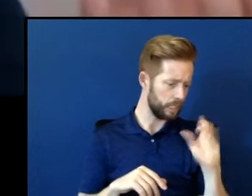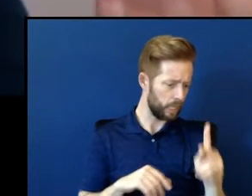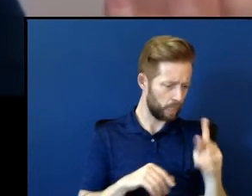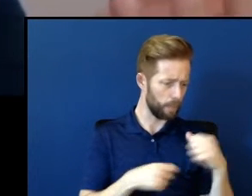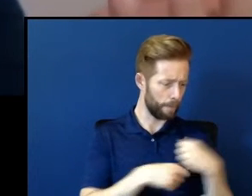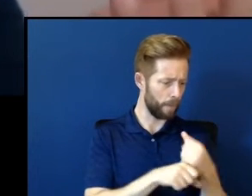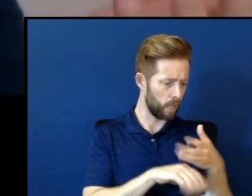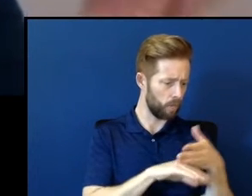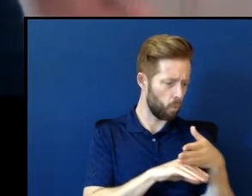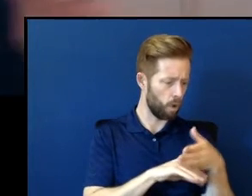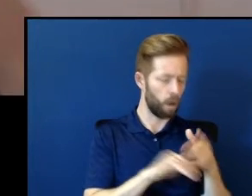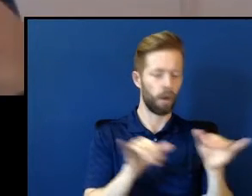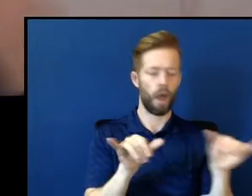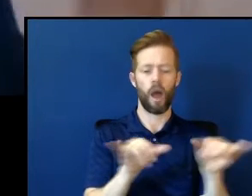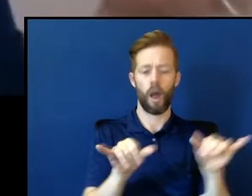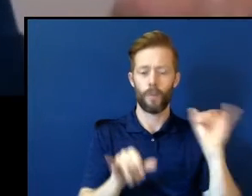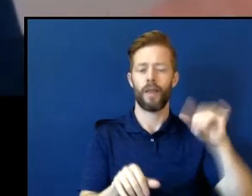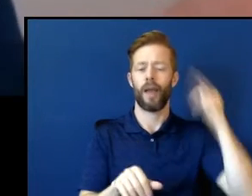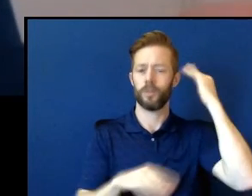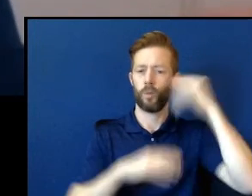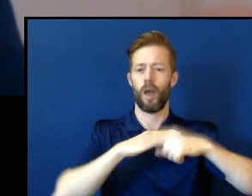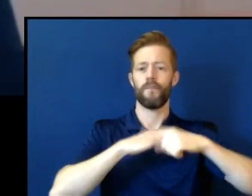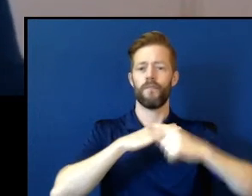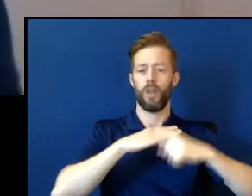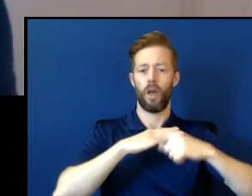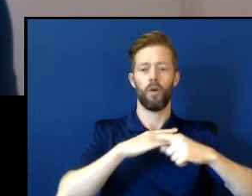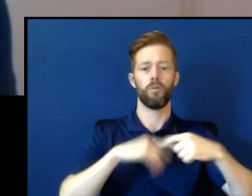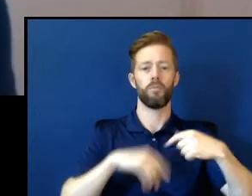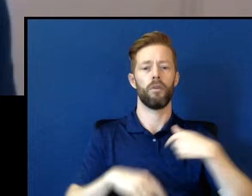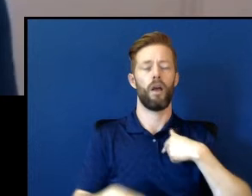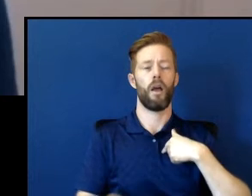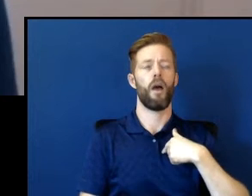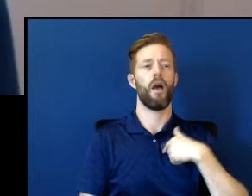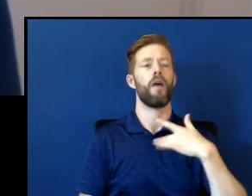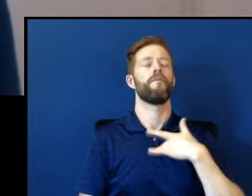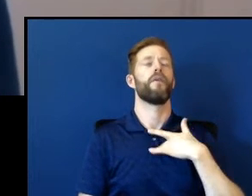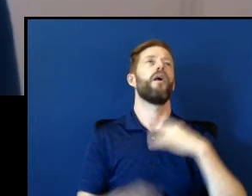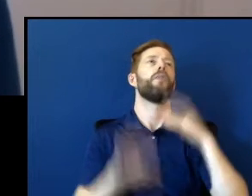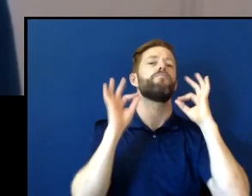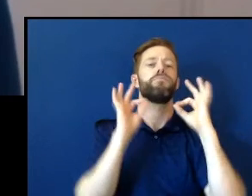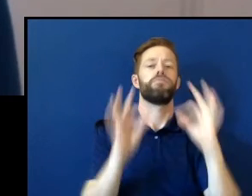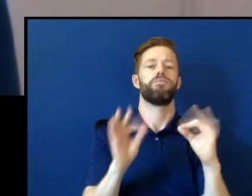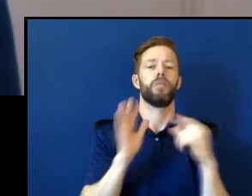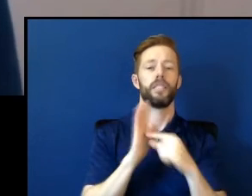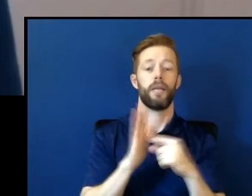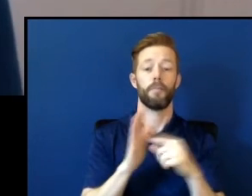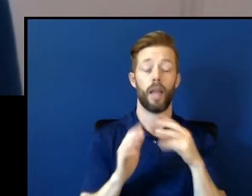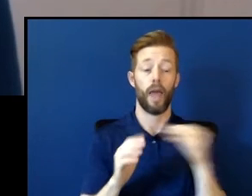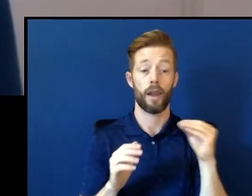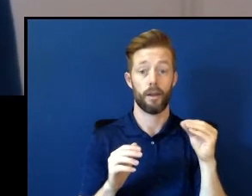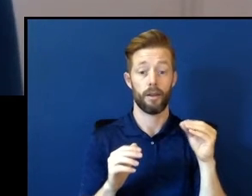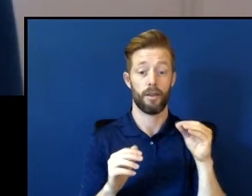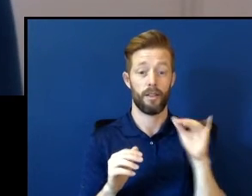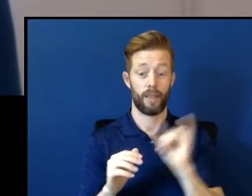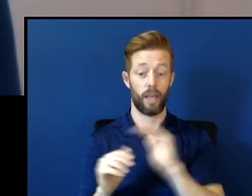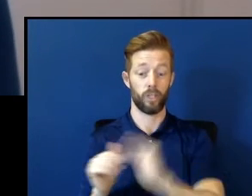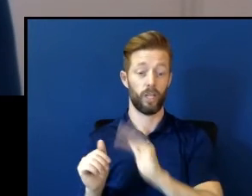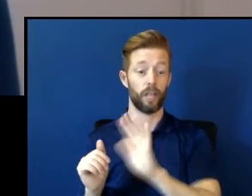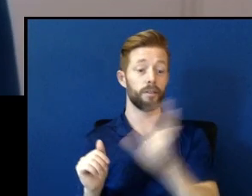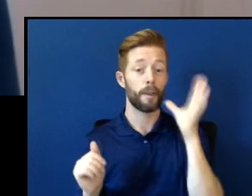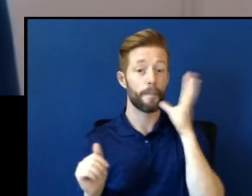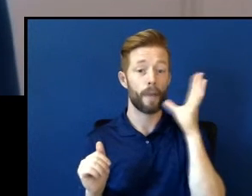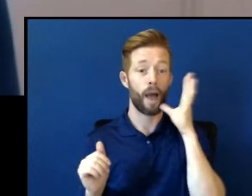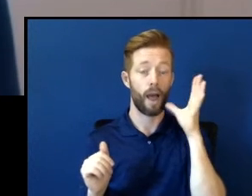popsicle stick is made of wood. That's why it's going to float. And I felt like that was such a great example. And Mom was